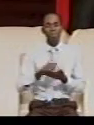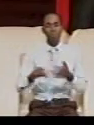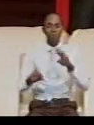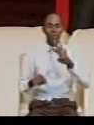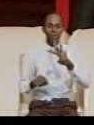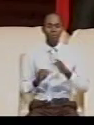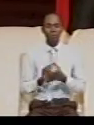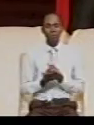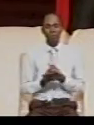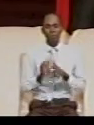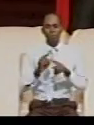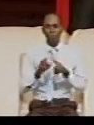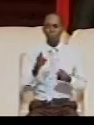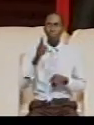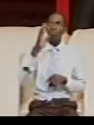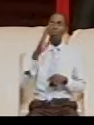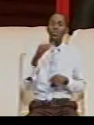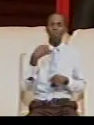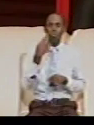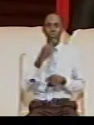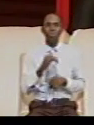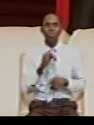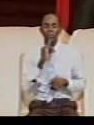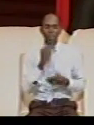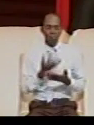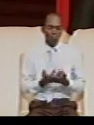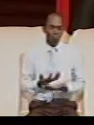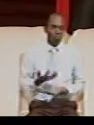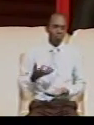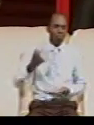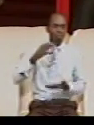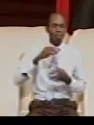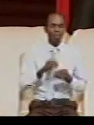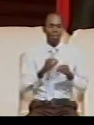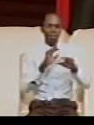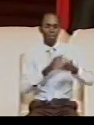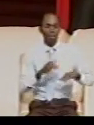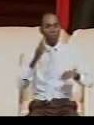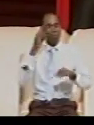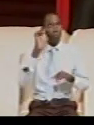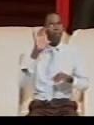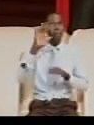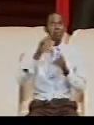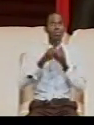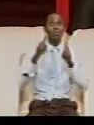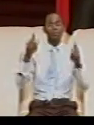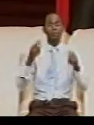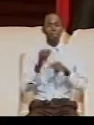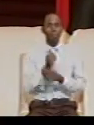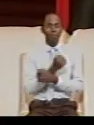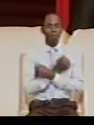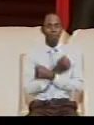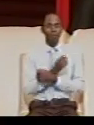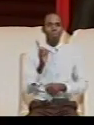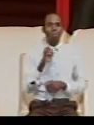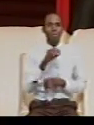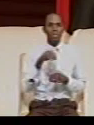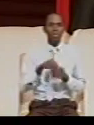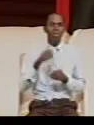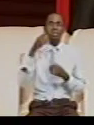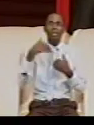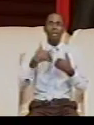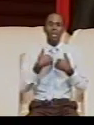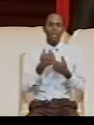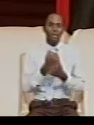God, who is rich in mercy, for his great love, wherewith he has loved us,